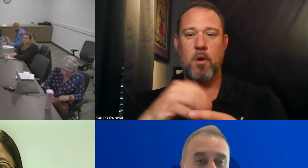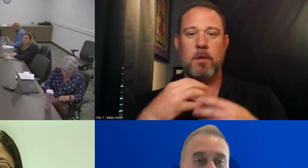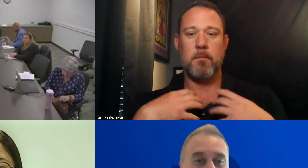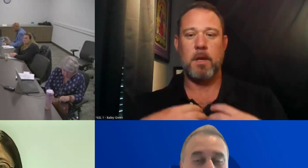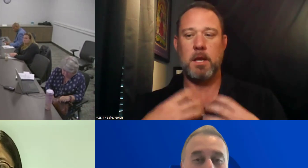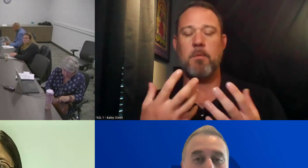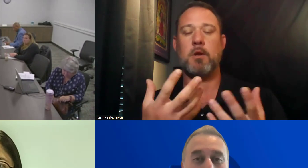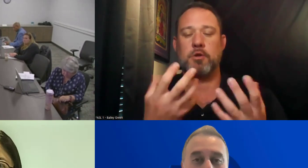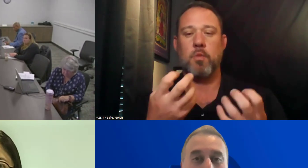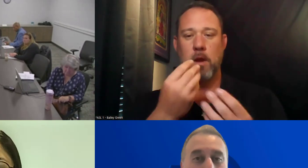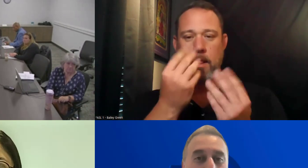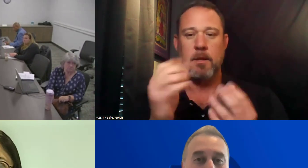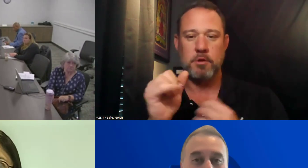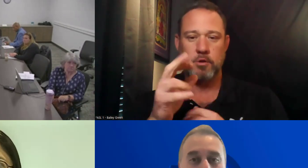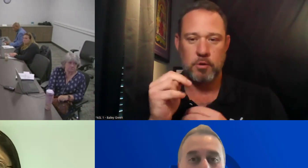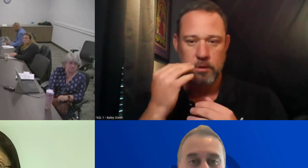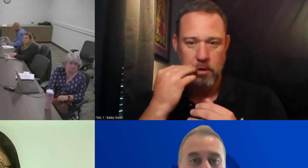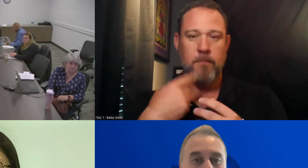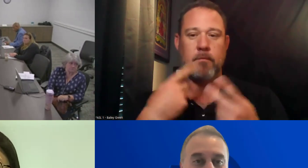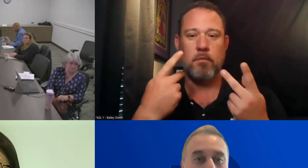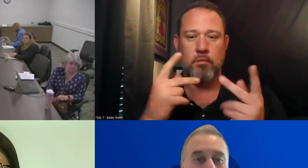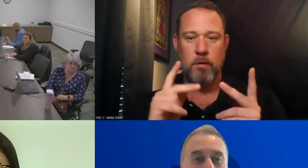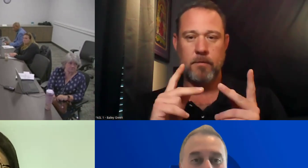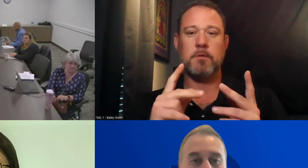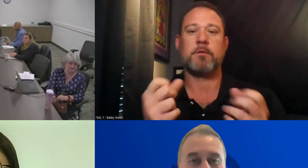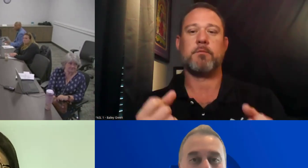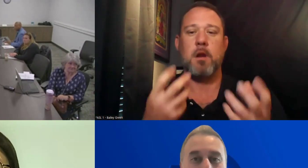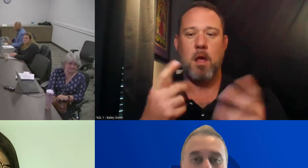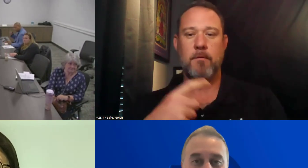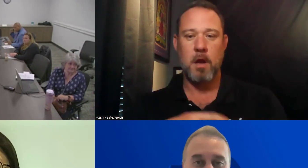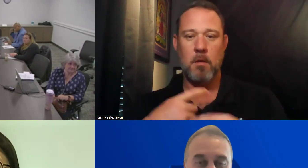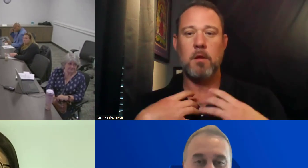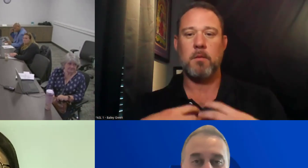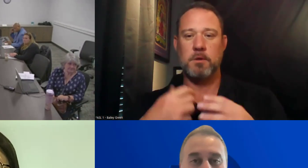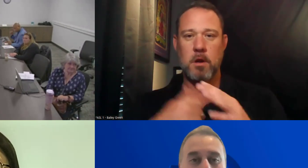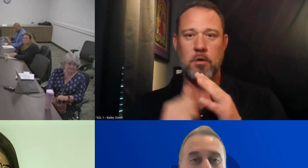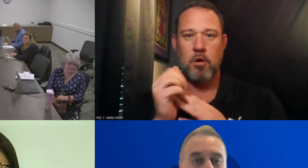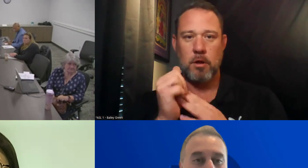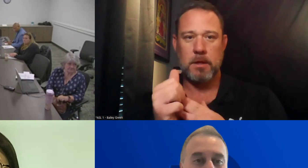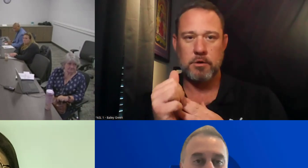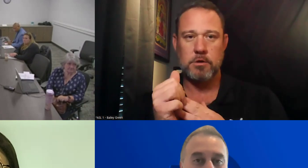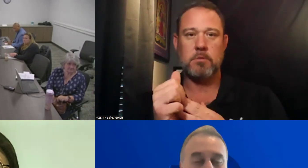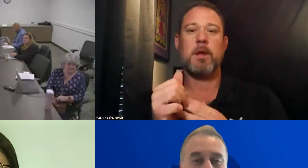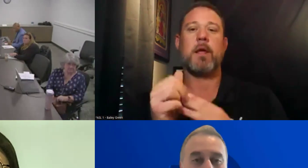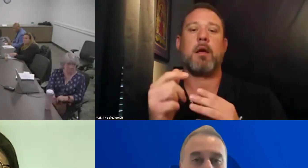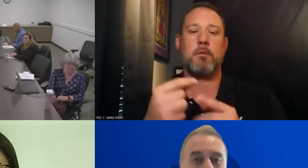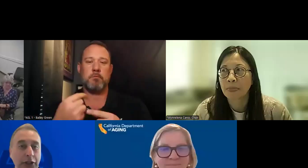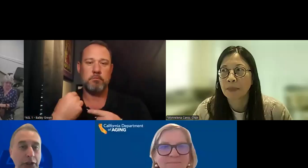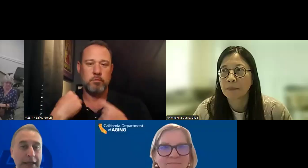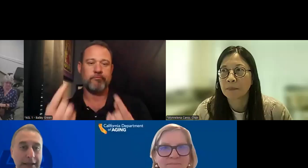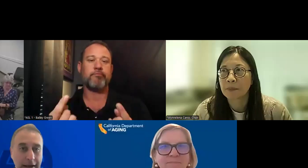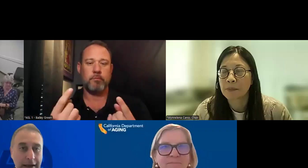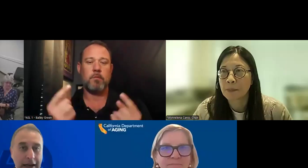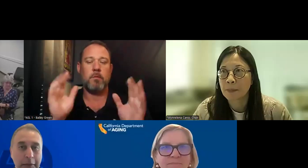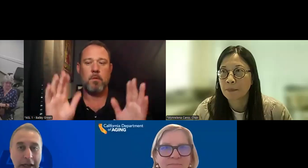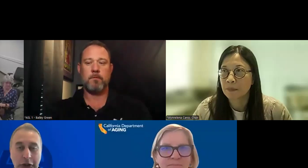wanted to let Susan know that I've had the privilege of really spending a lot of my time on the commission under her leadership, and the strides we've made are